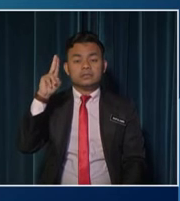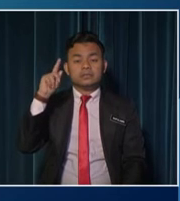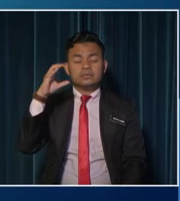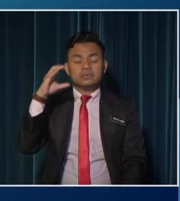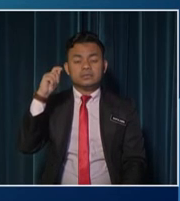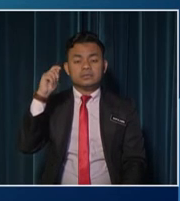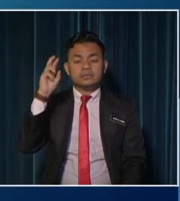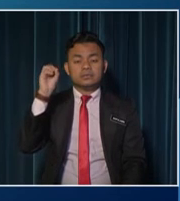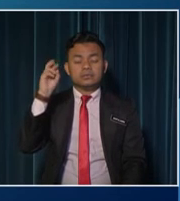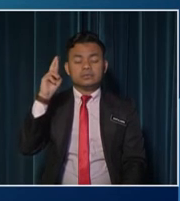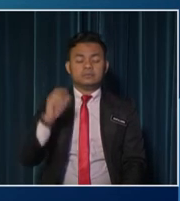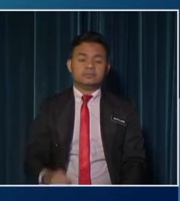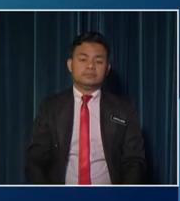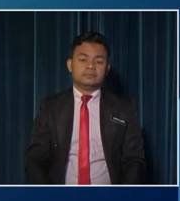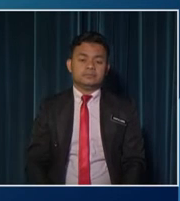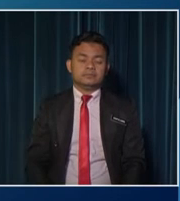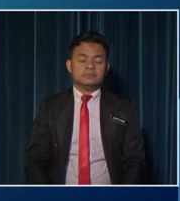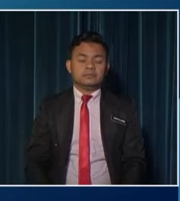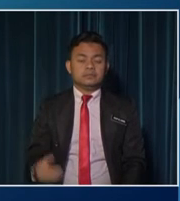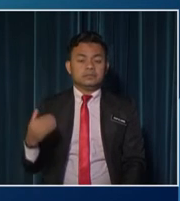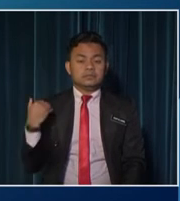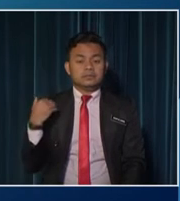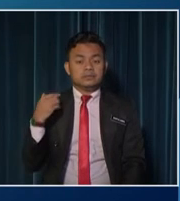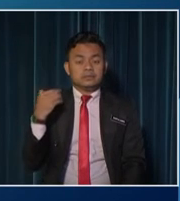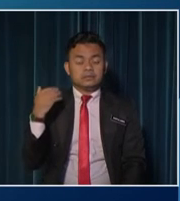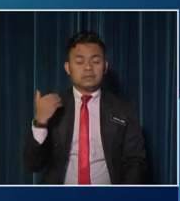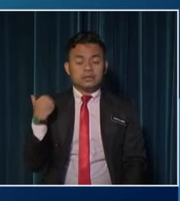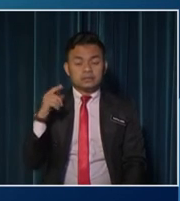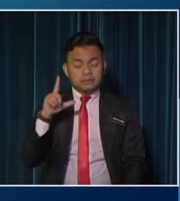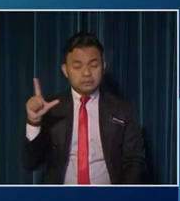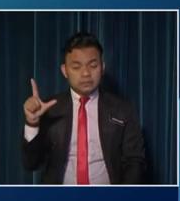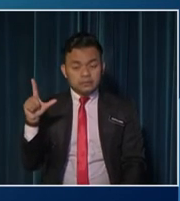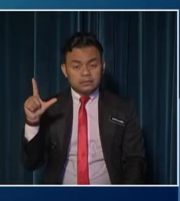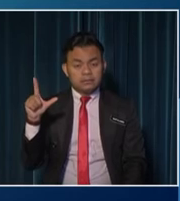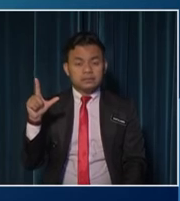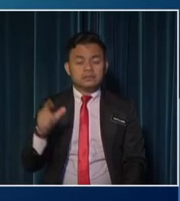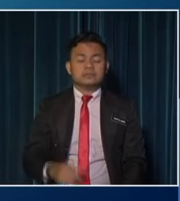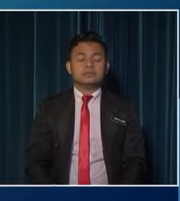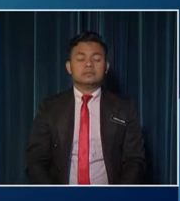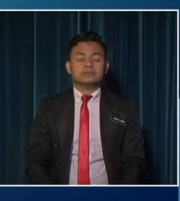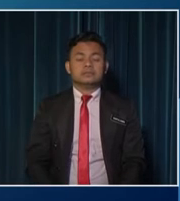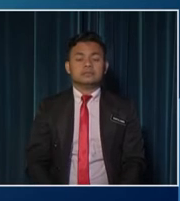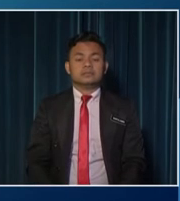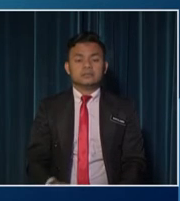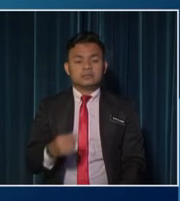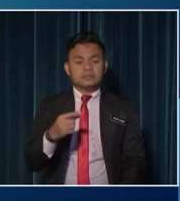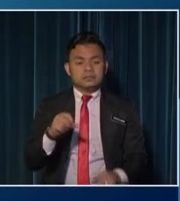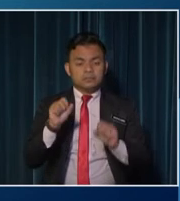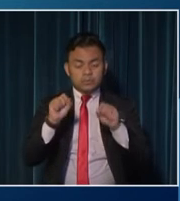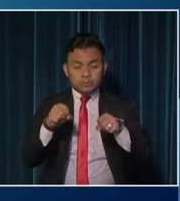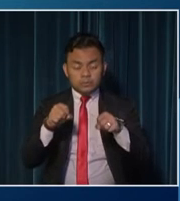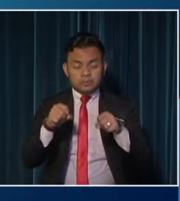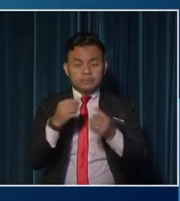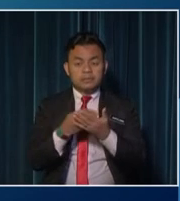a material that will allow electric current to flow through it. Examples of